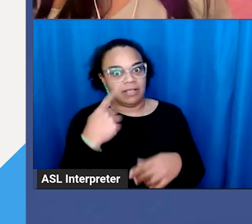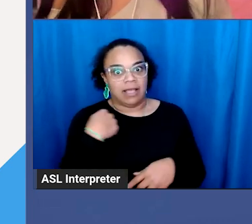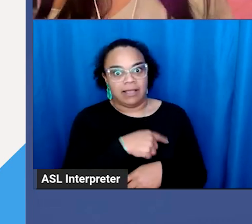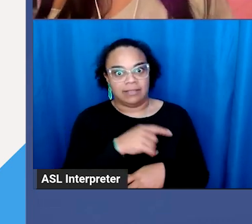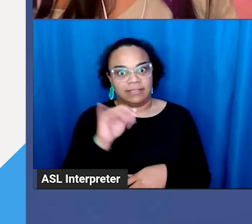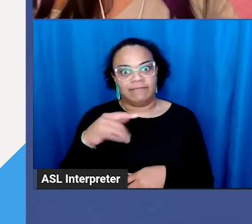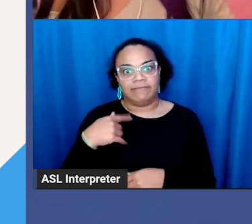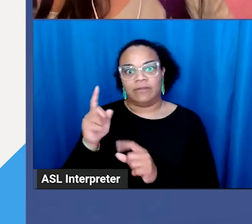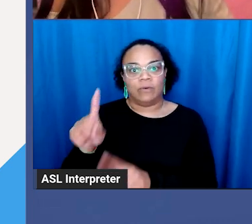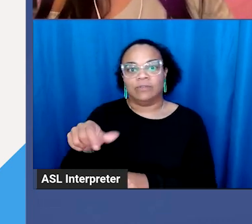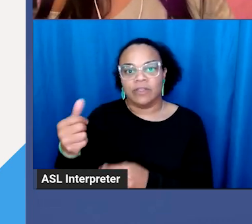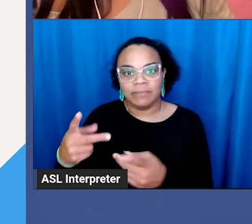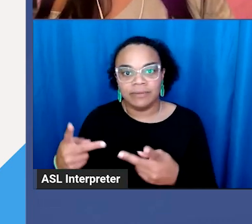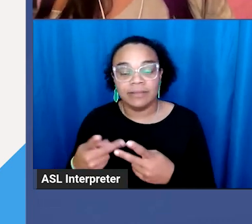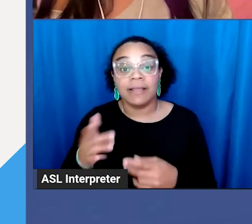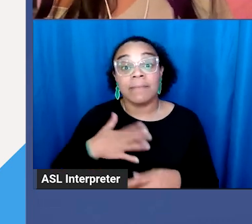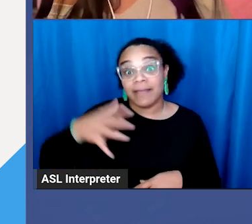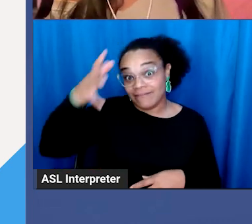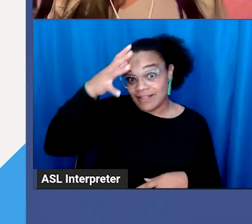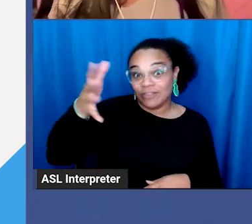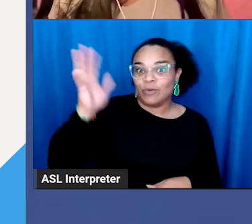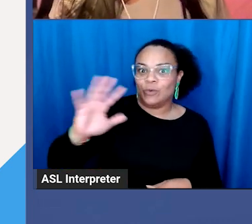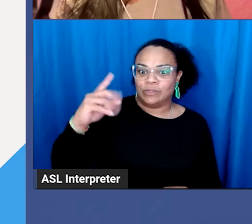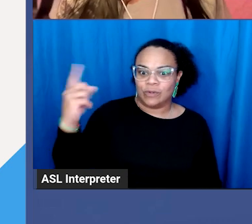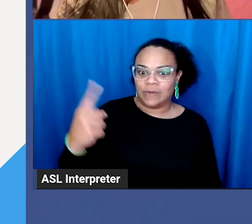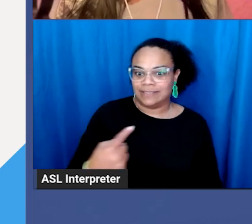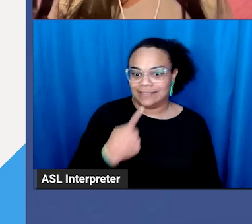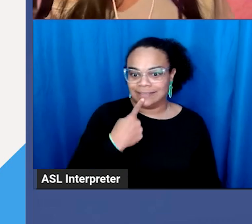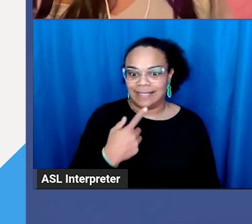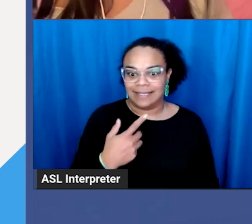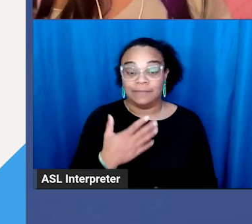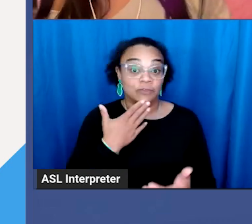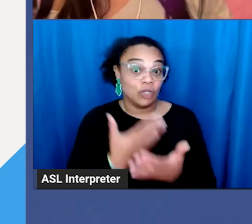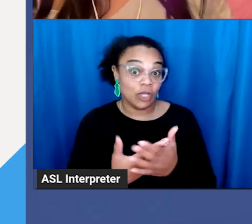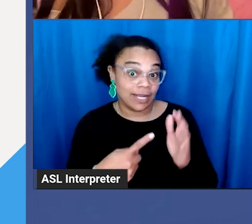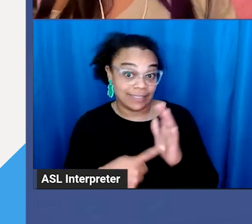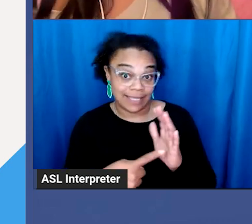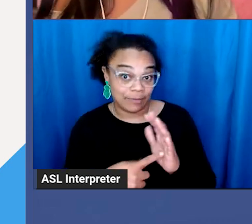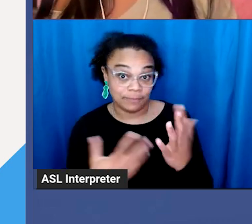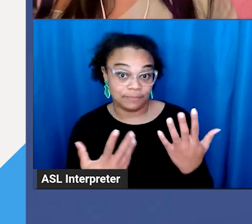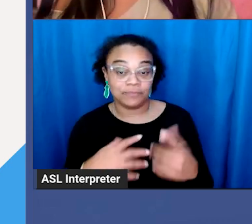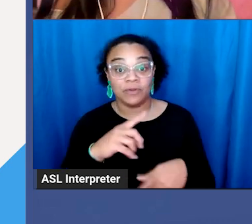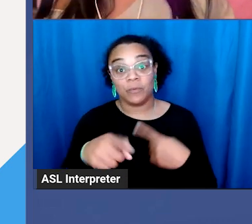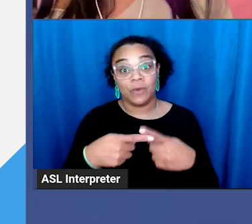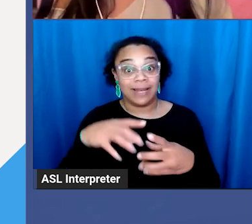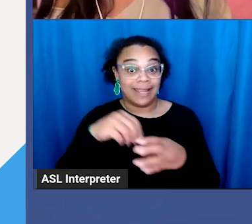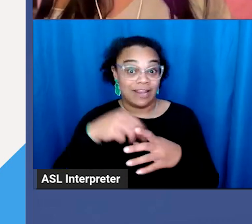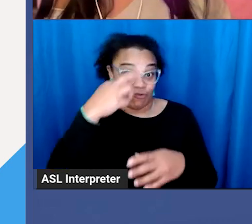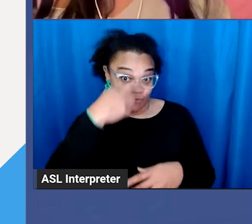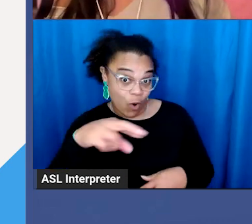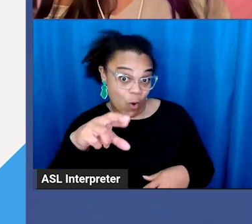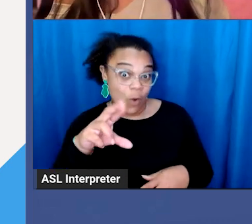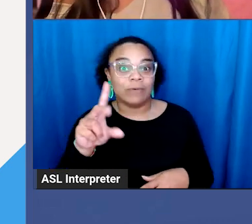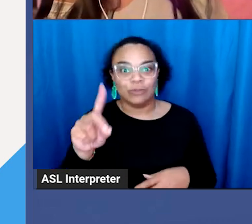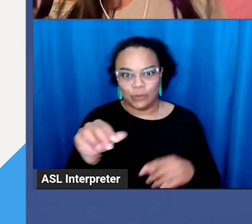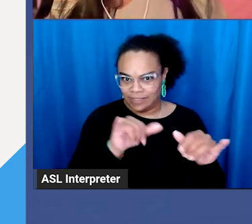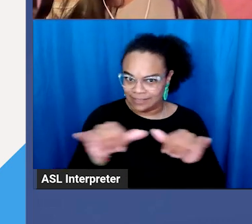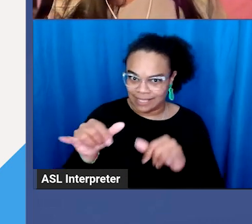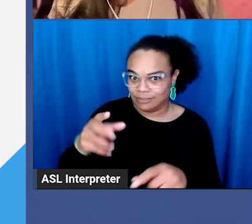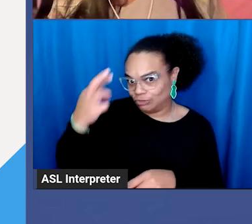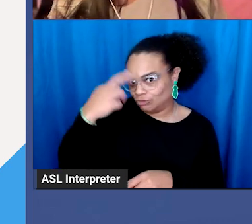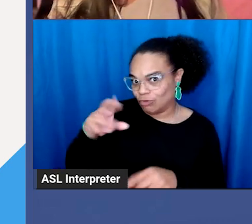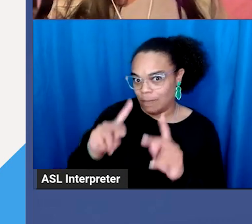My father always said, a good example is when in Rome, do as the Romans do.